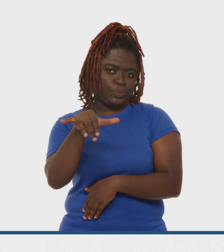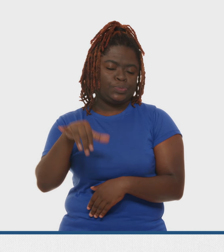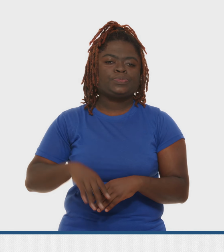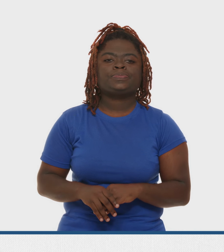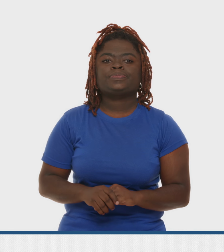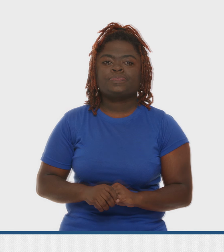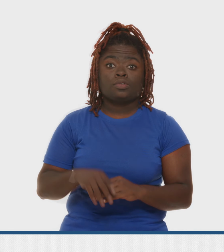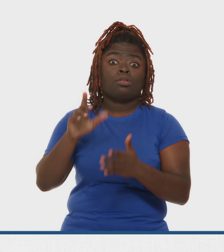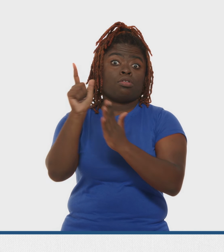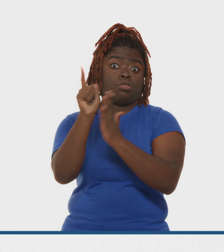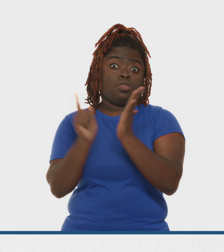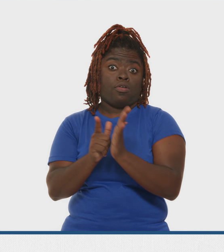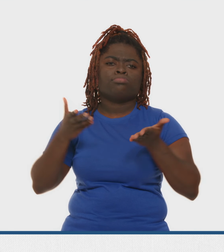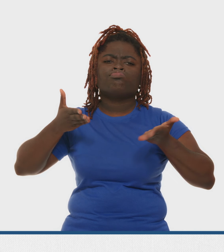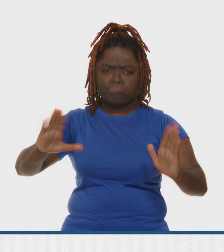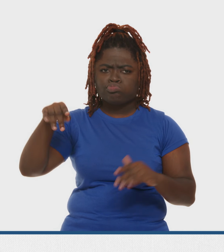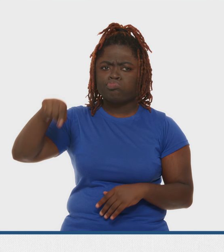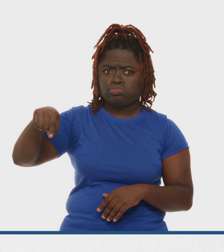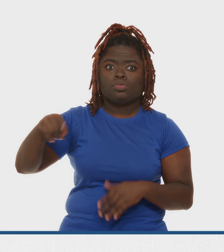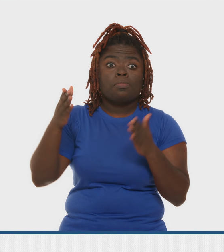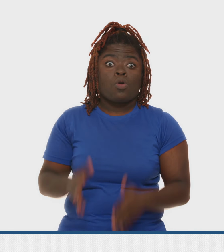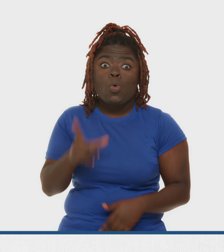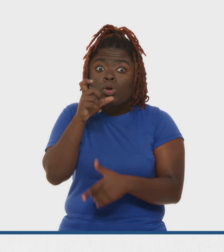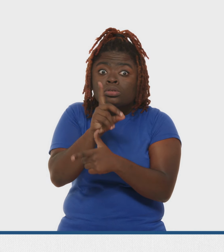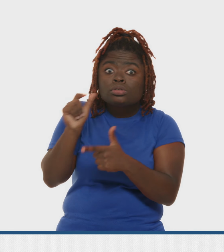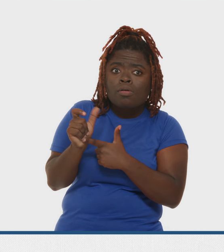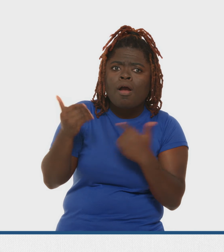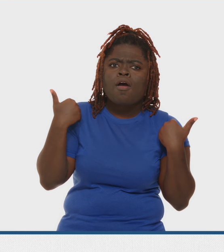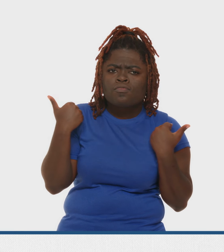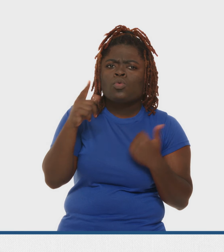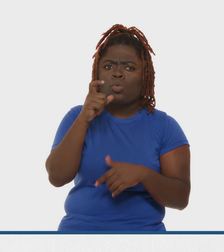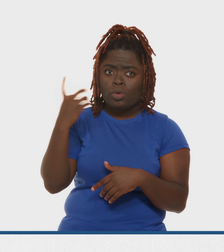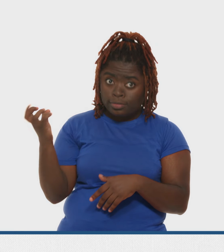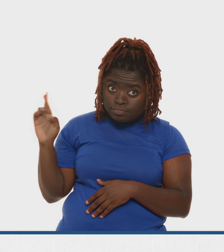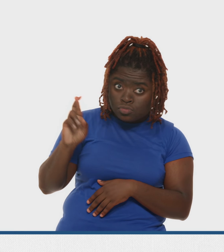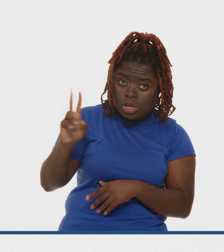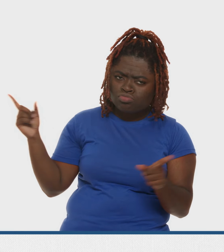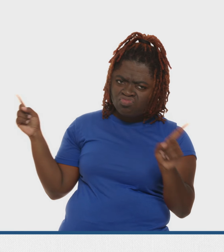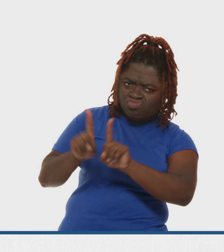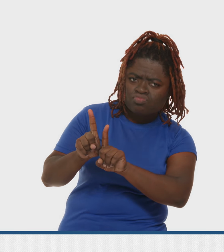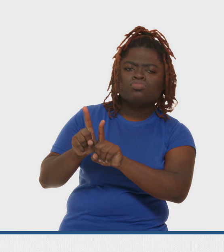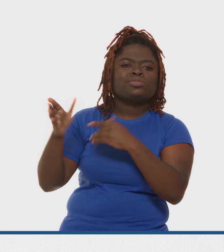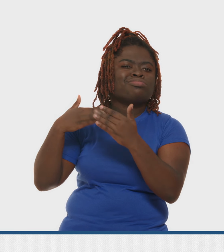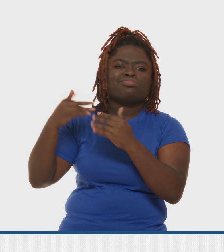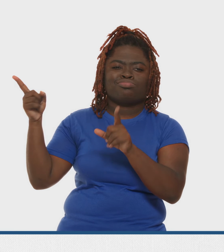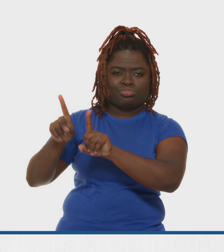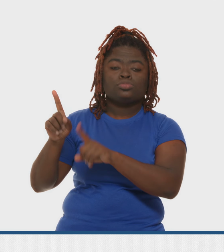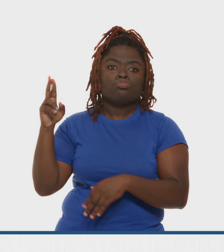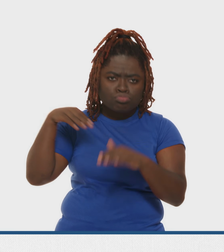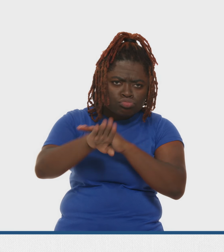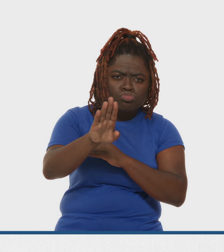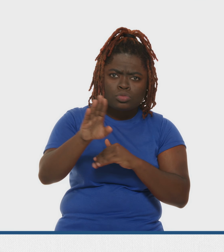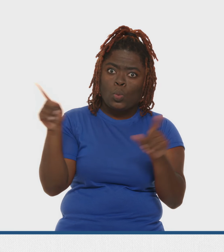law provides for a voter with a visual disability to be assisted by a friend when casting his or her ballot.